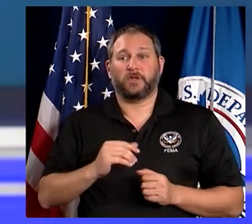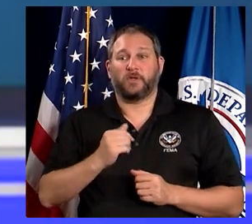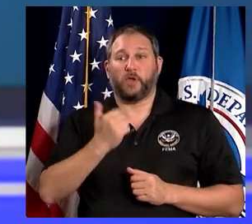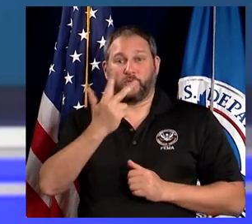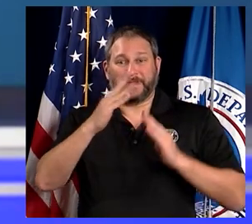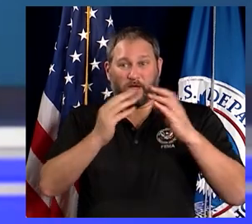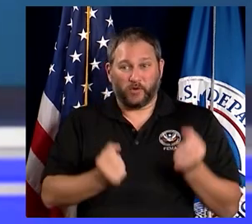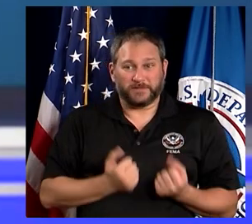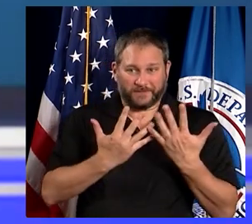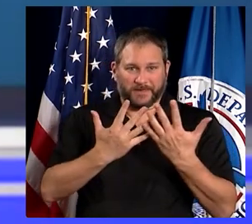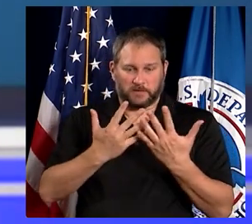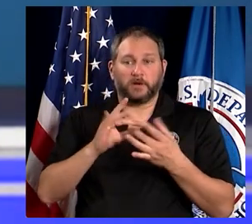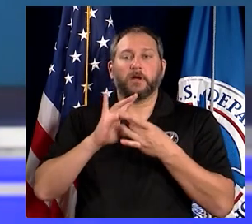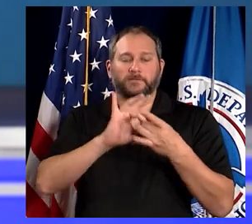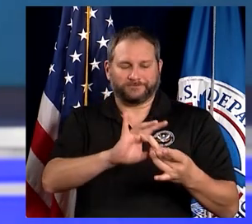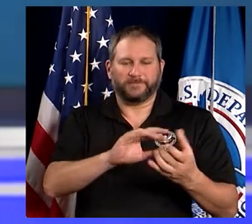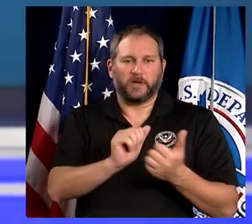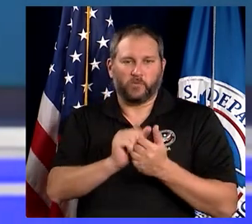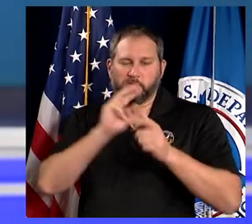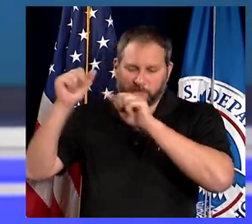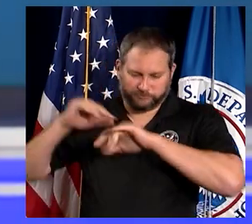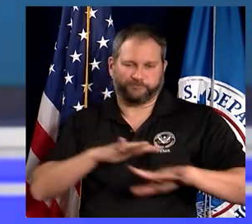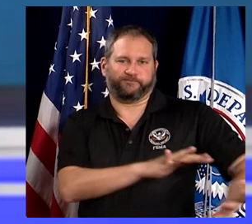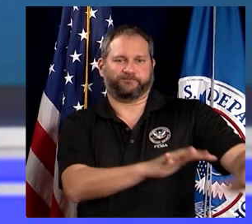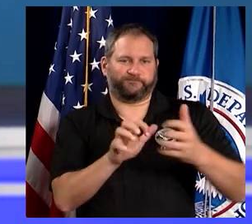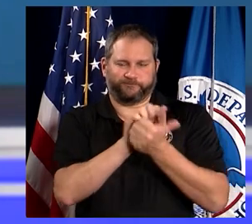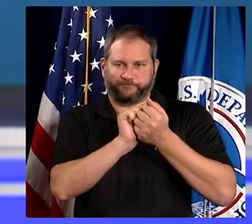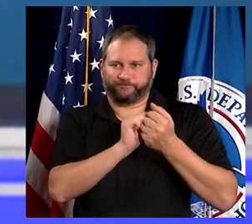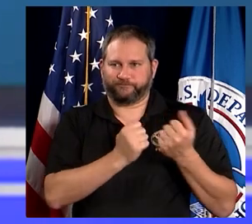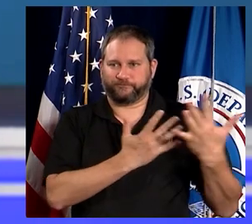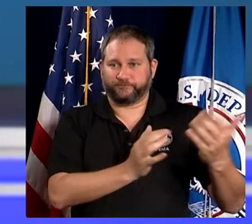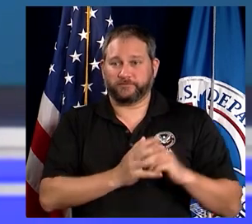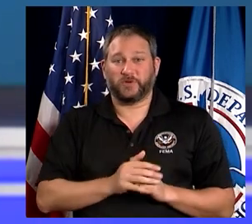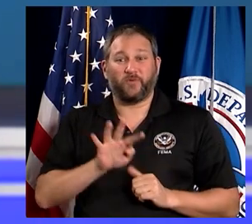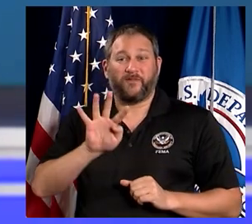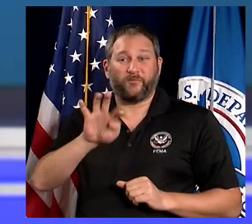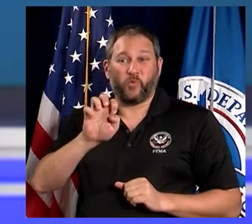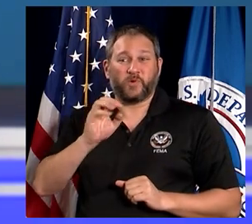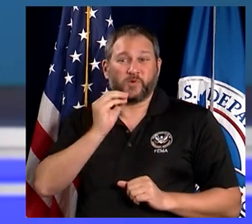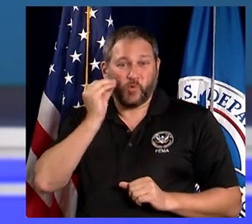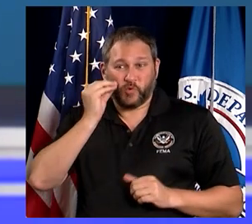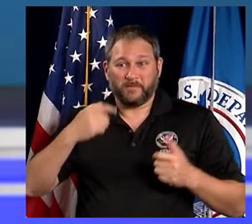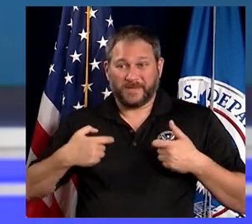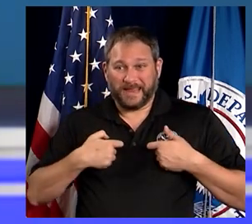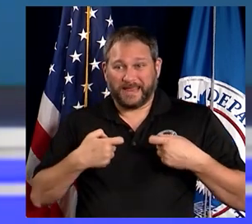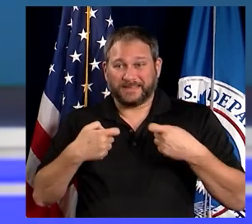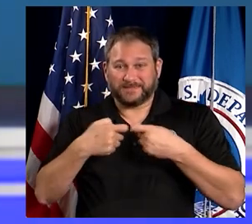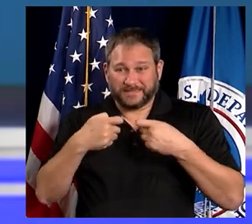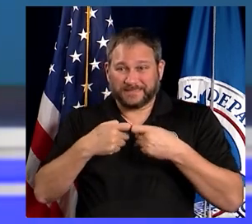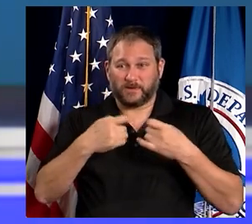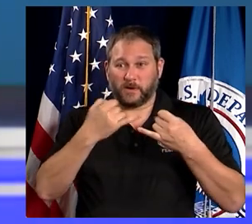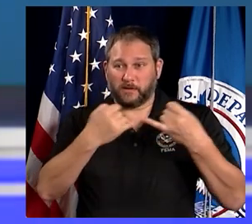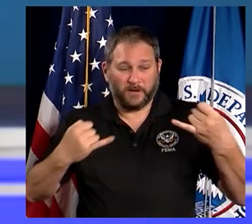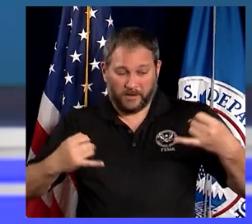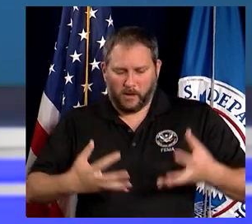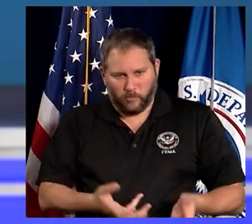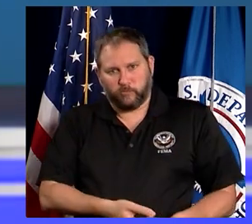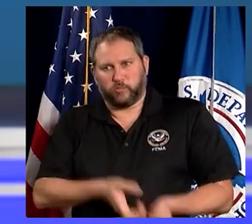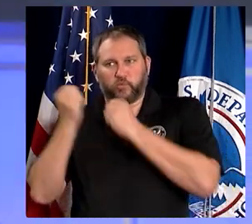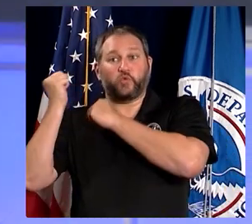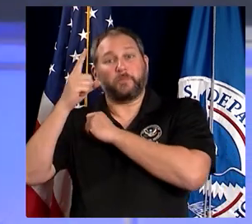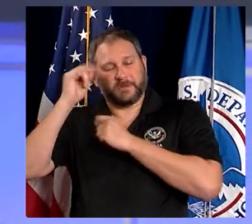blew. Another 400 homes had to have their electric meters and wiring pulled out because of damage from flooding.